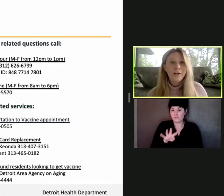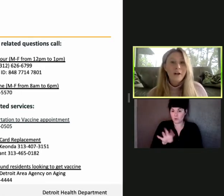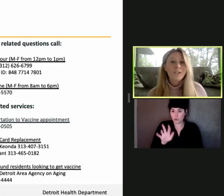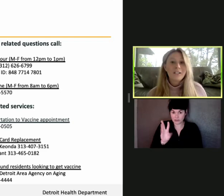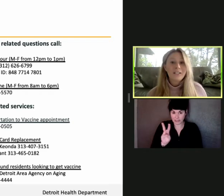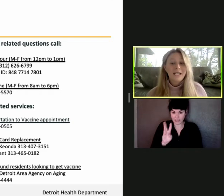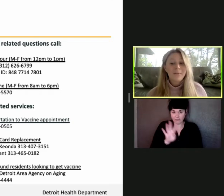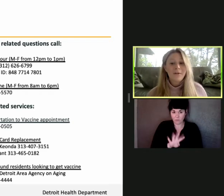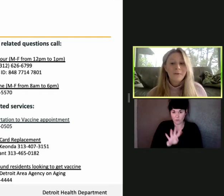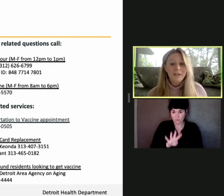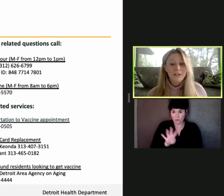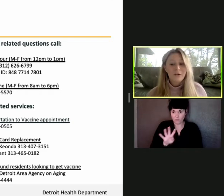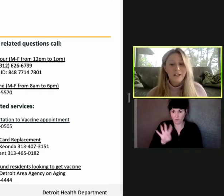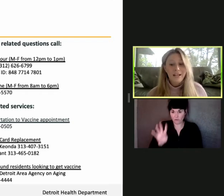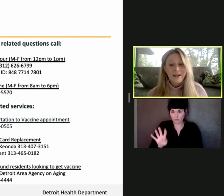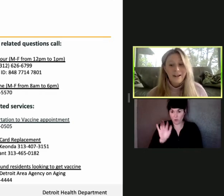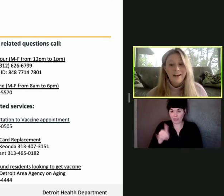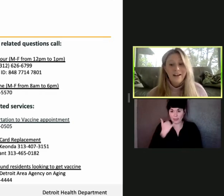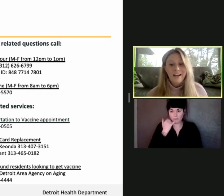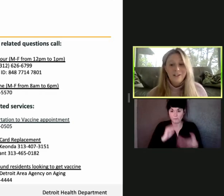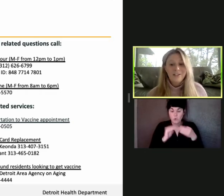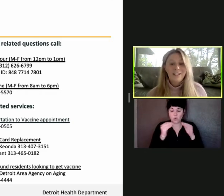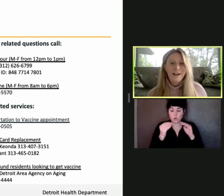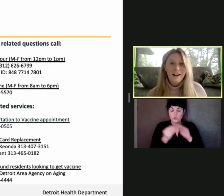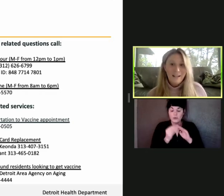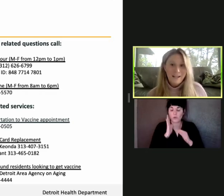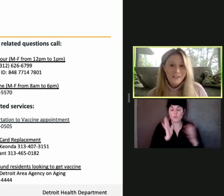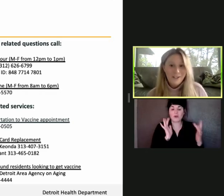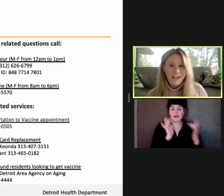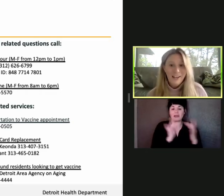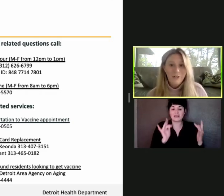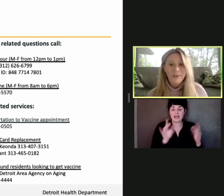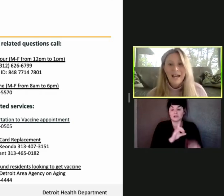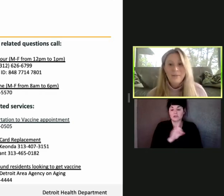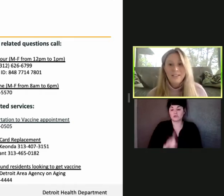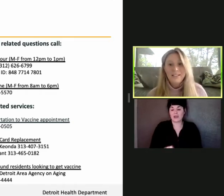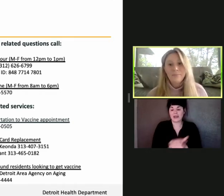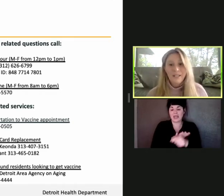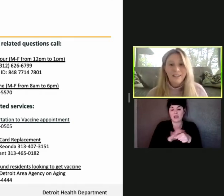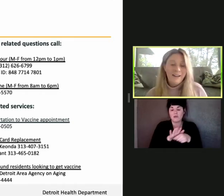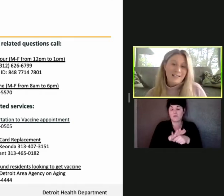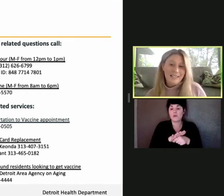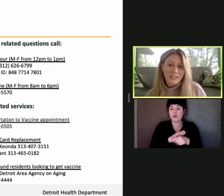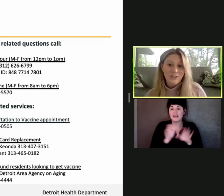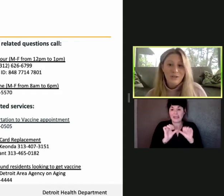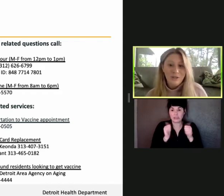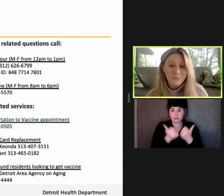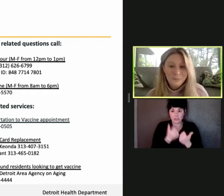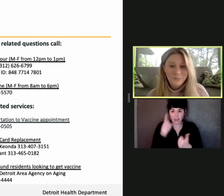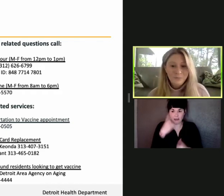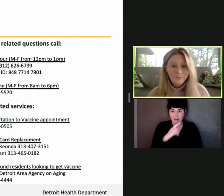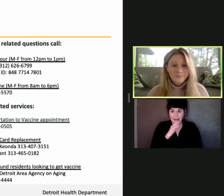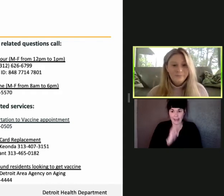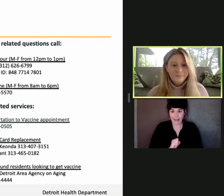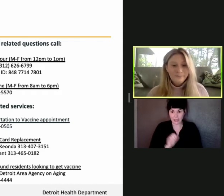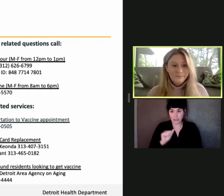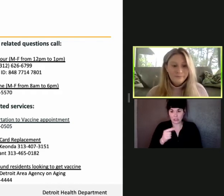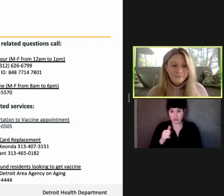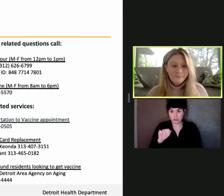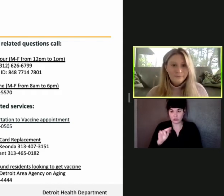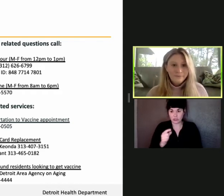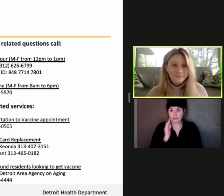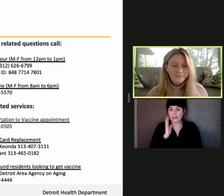313-446-4444, which is the number for the Detroit Area Agency on Aging, and they will be happy to bring the vaccine to you.